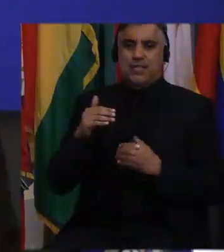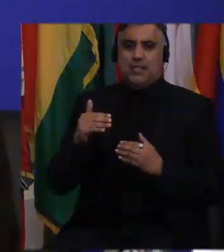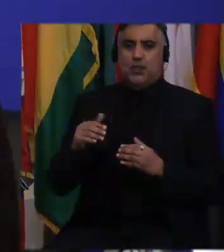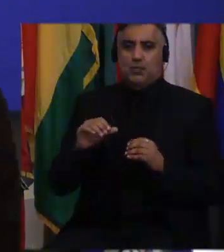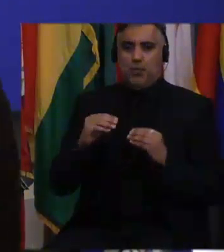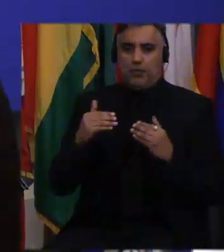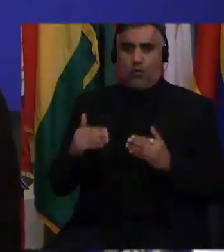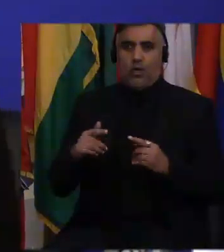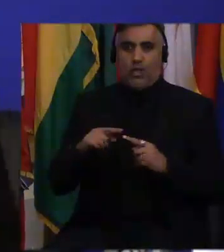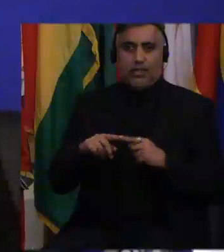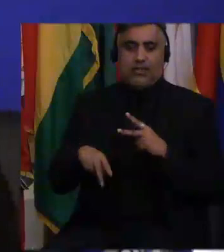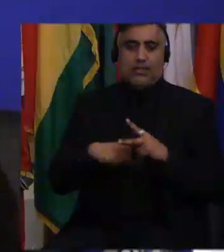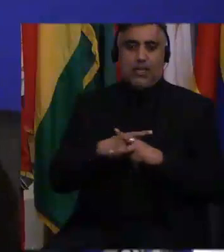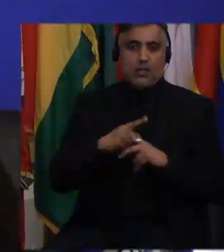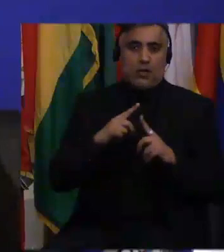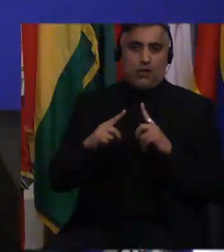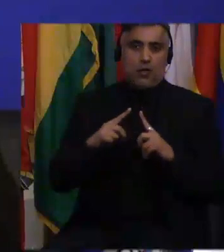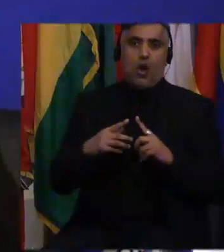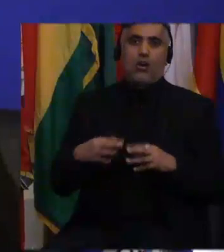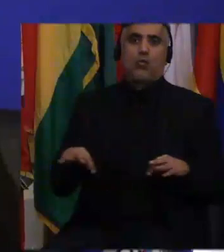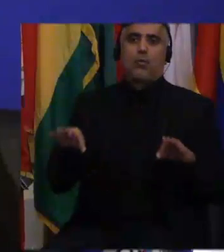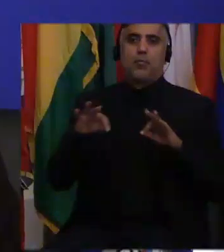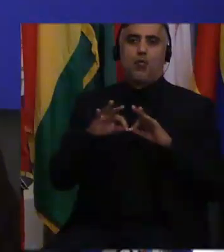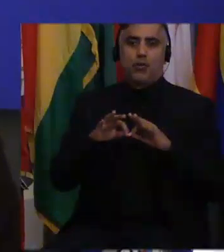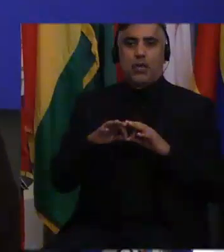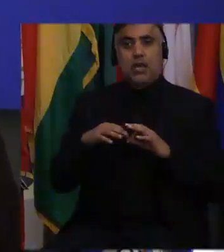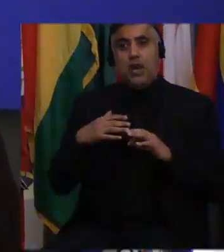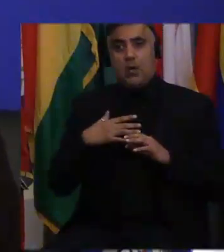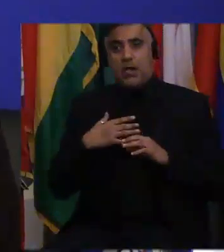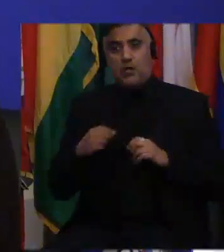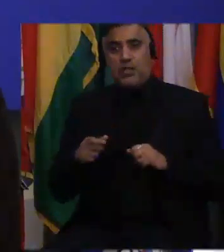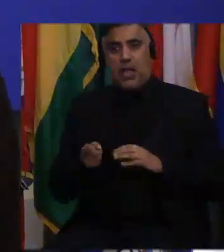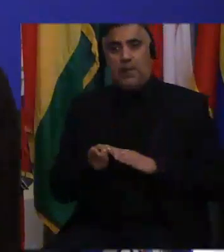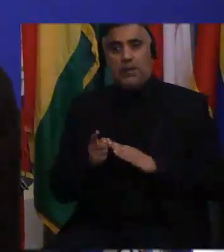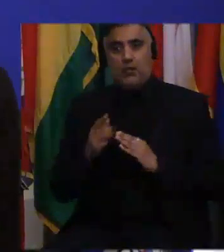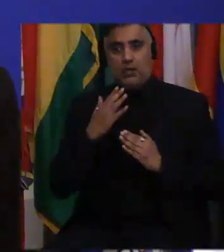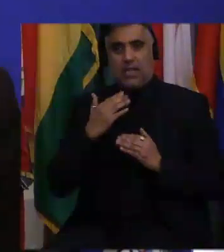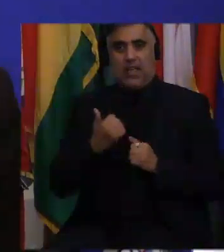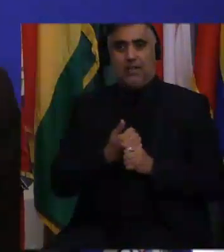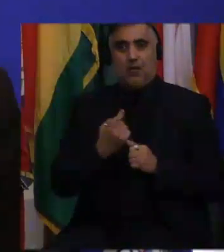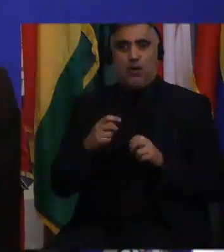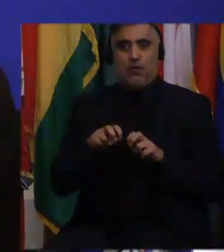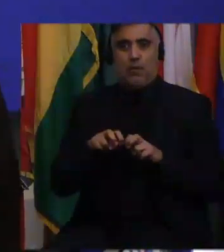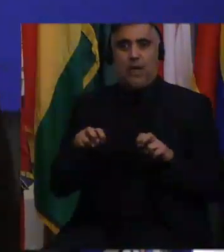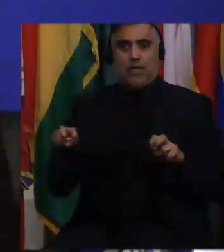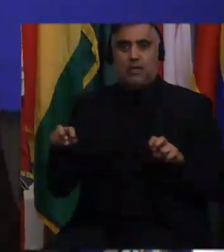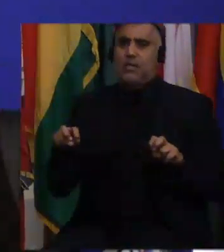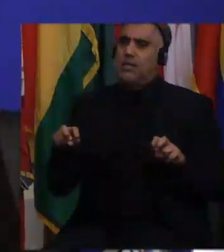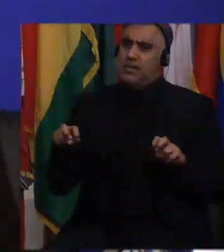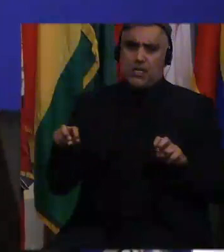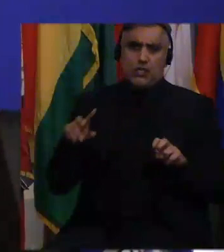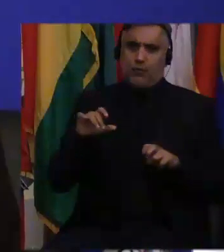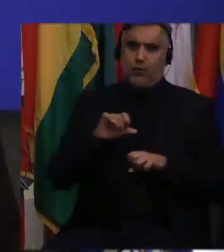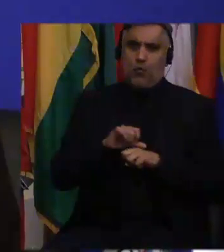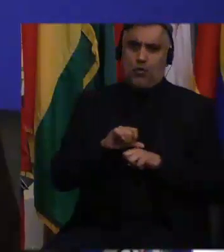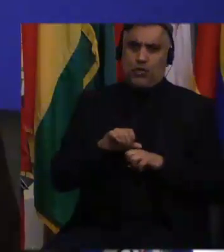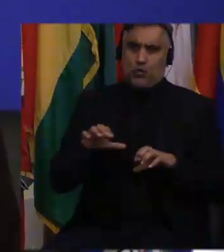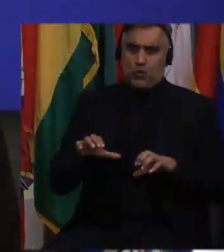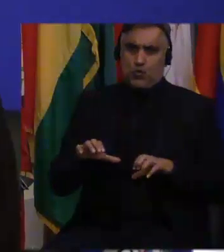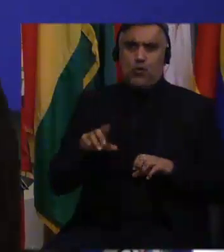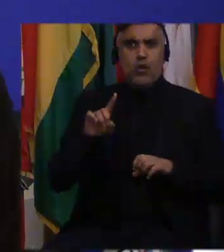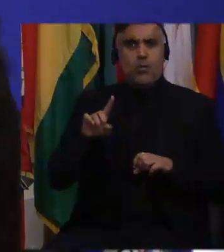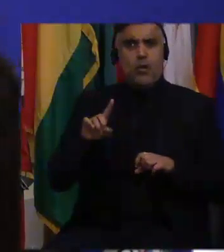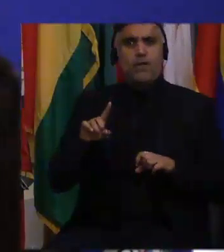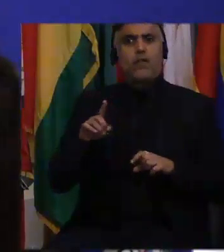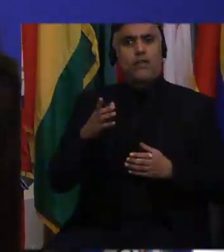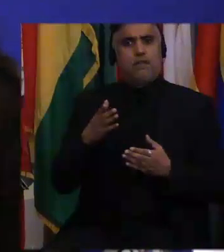forward. These kinds of conversations are incredibly important. And I'd like to take a minute to thank every one of our panelists, not just for the work that you do, but for